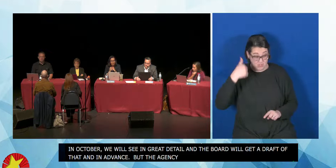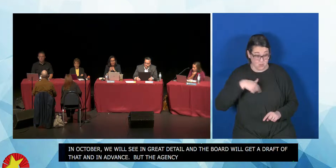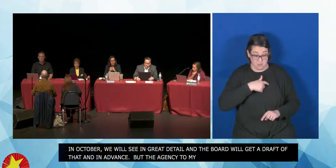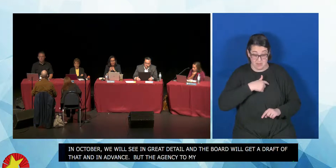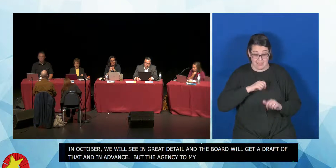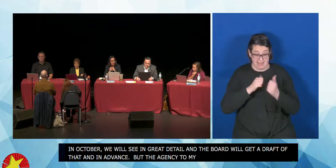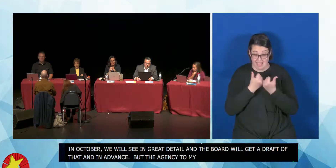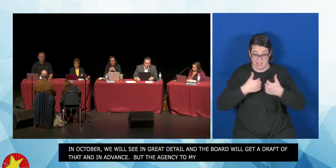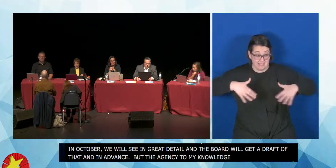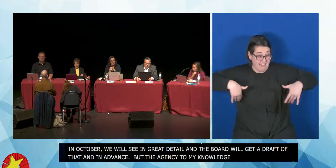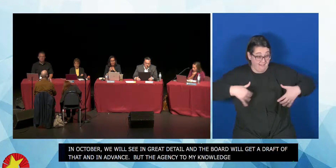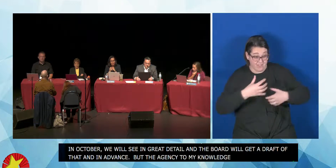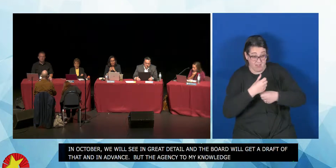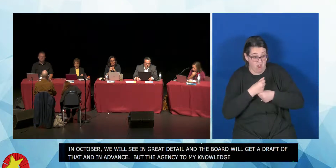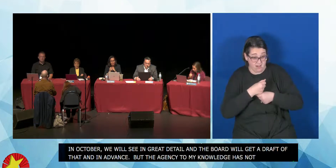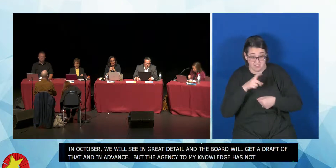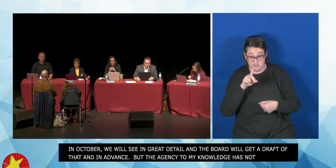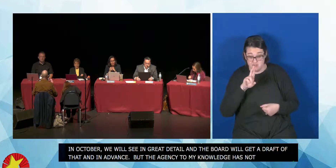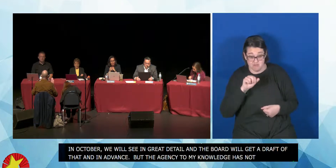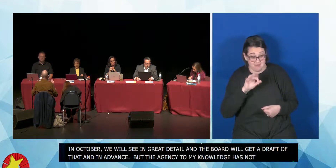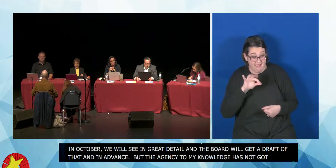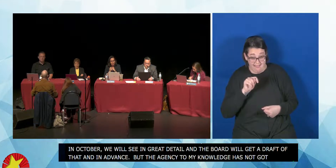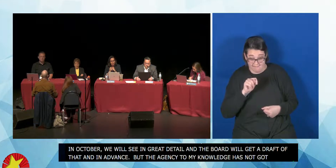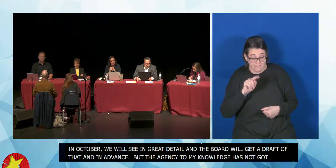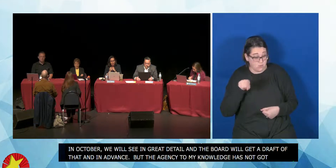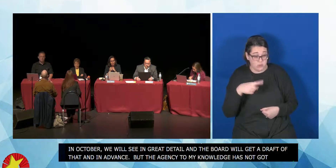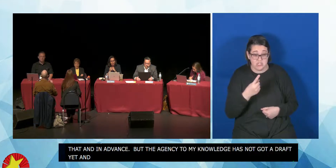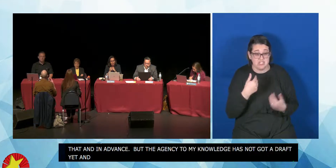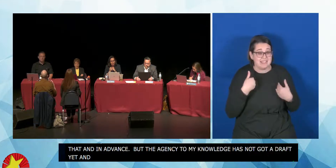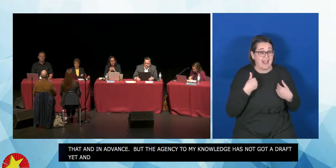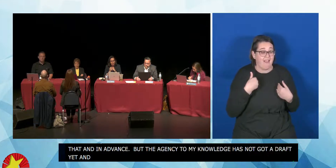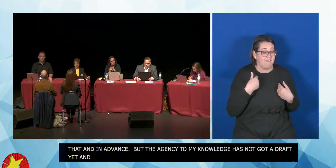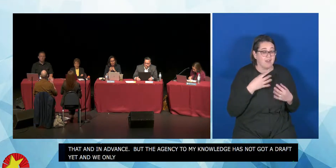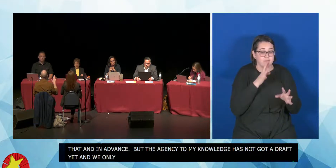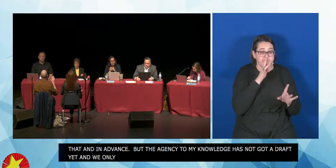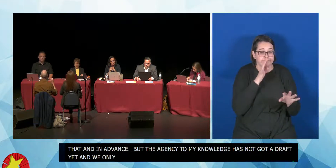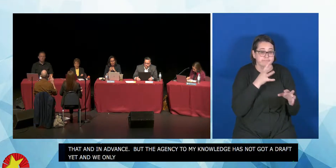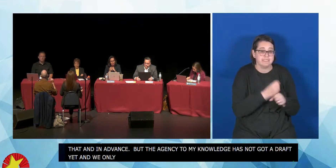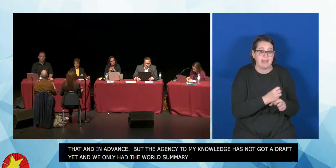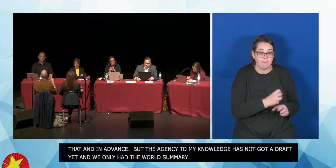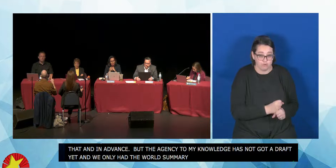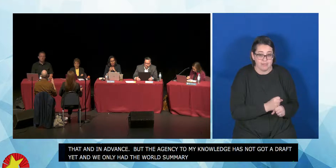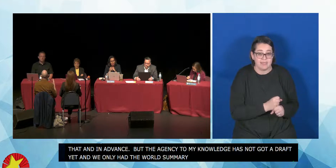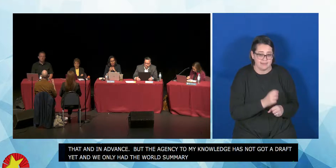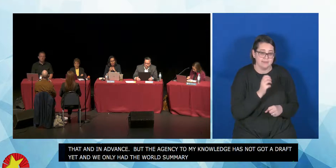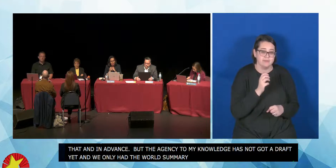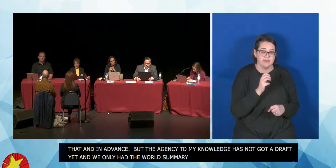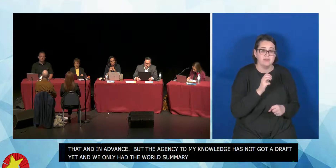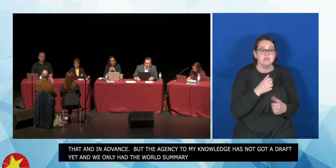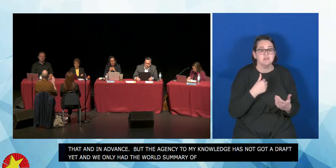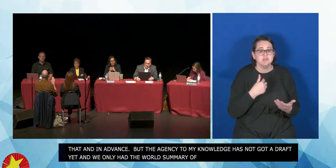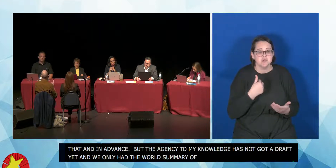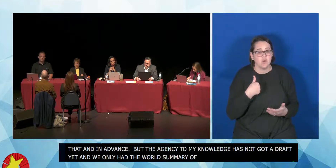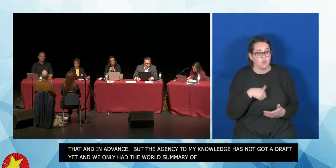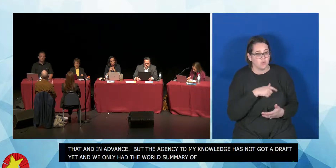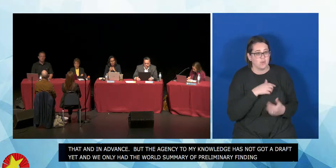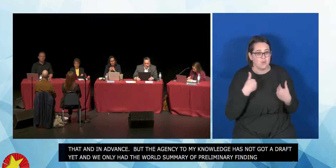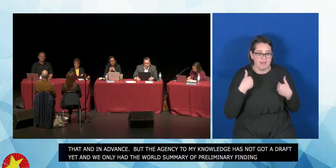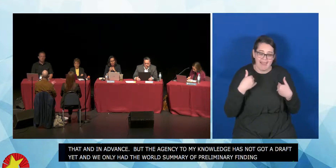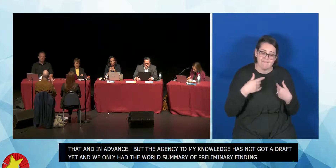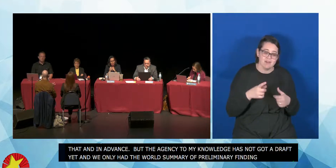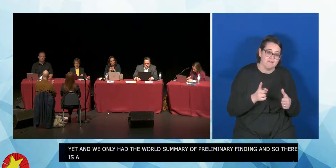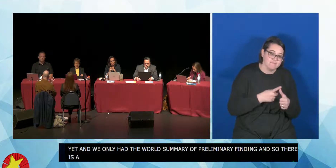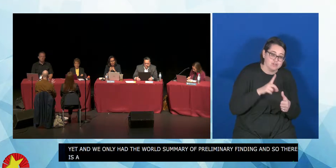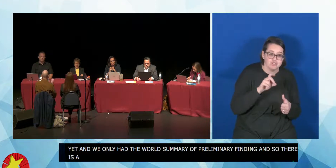We only had those oral summary of preliminary findings. So there'll be a draft, and those are a whole process before we get to